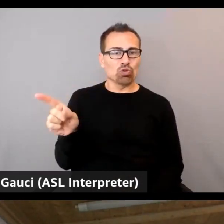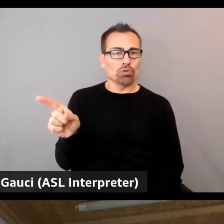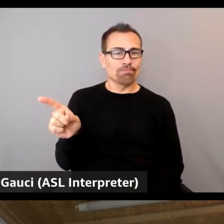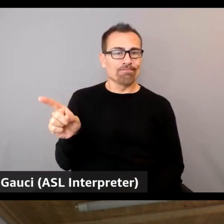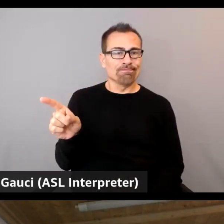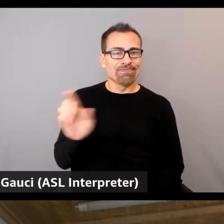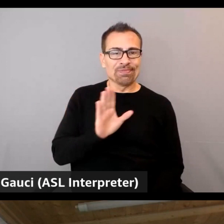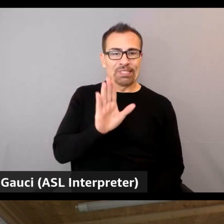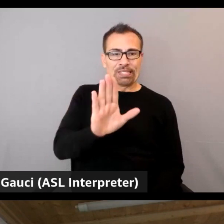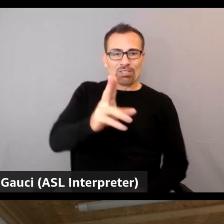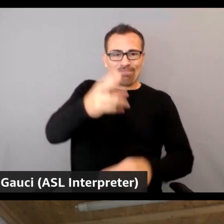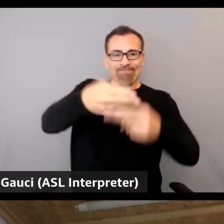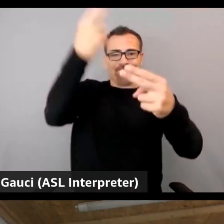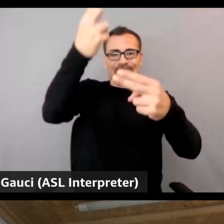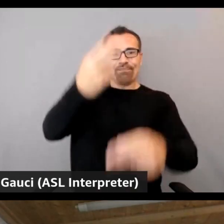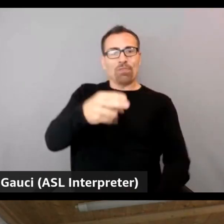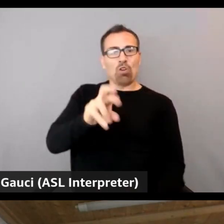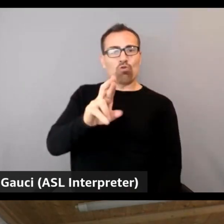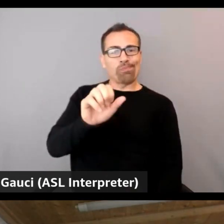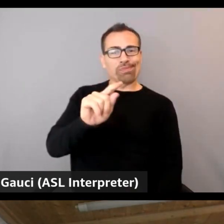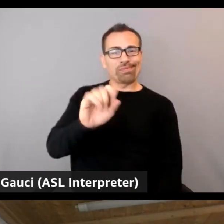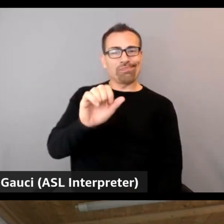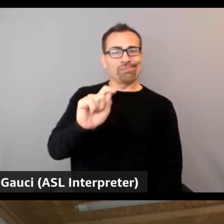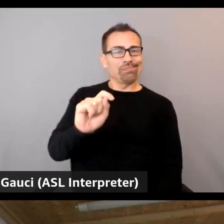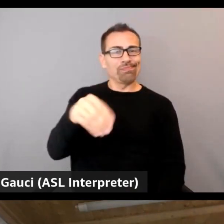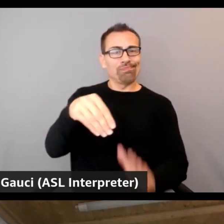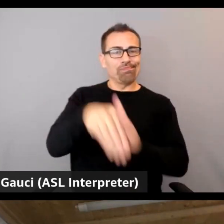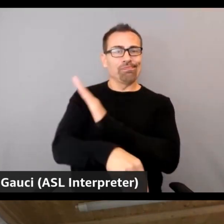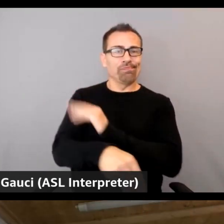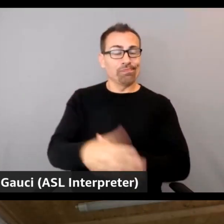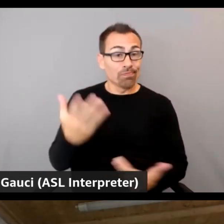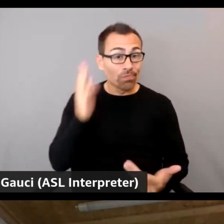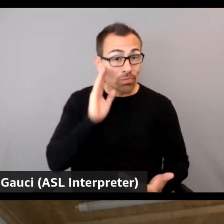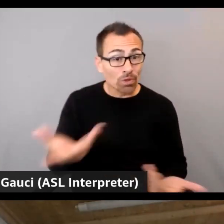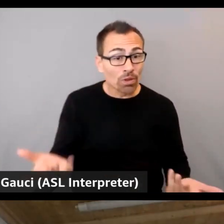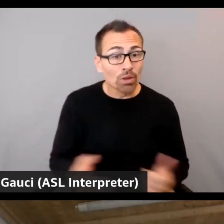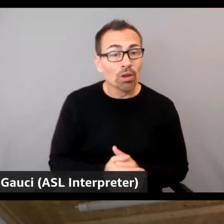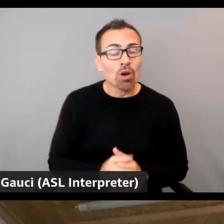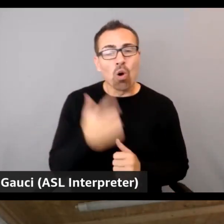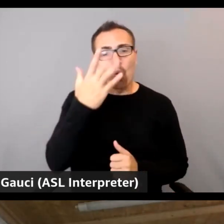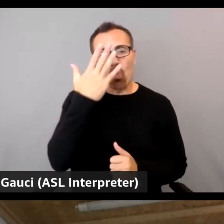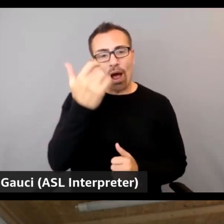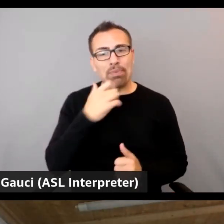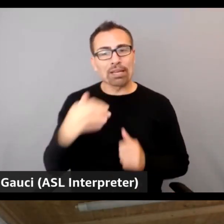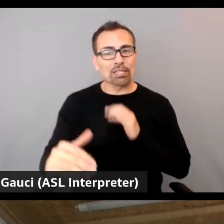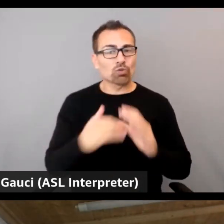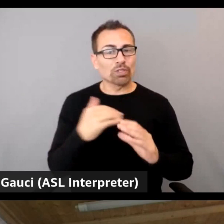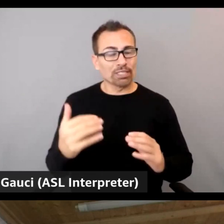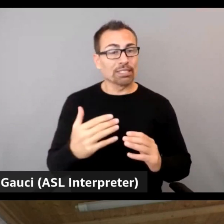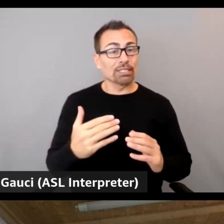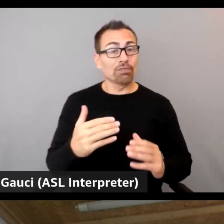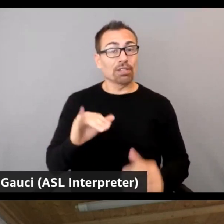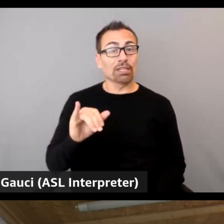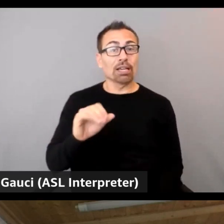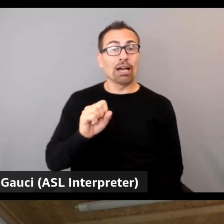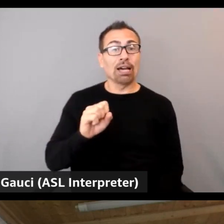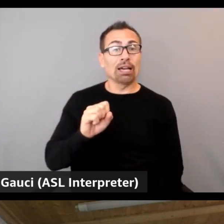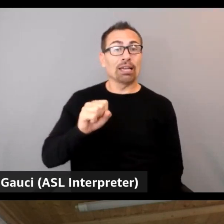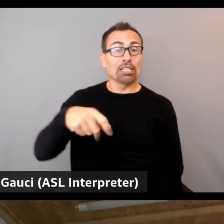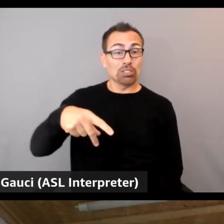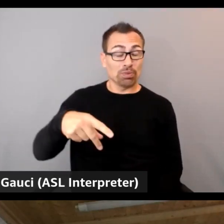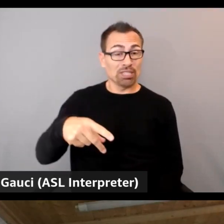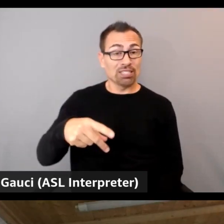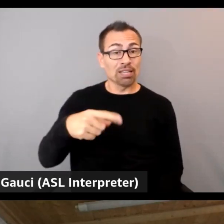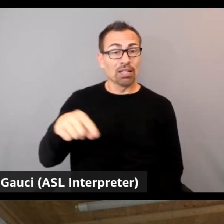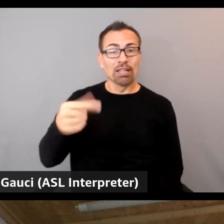good. And why that is because receiving ISPs, so like Gmail, Yahoo, Comcast, all these ISPs that receive the email, they